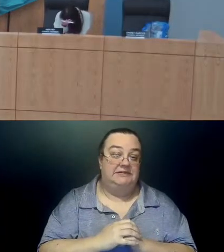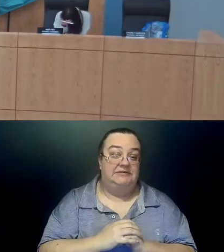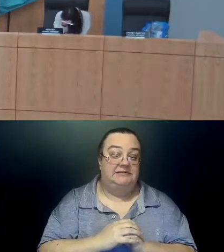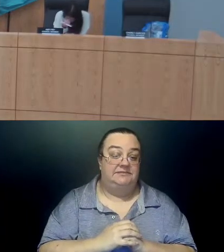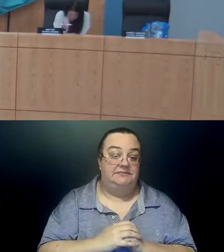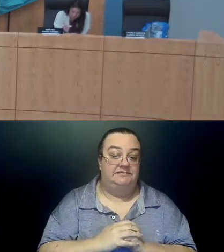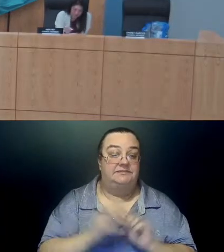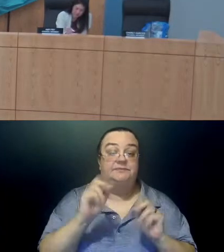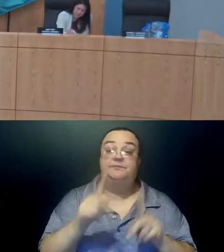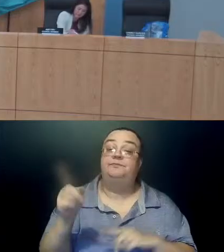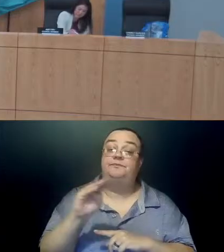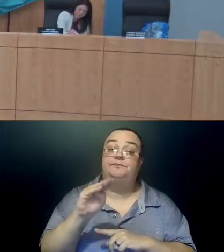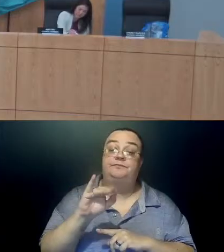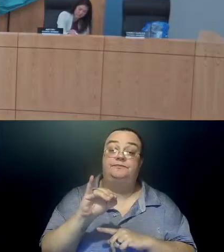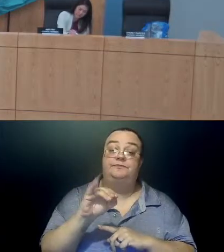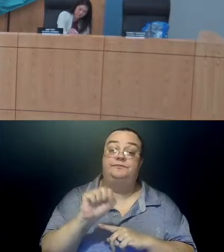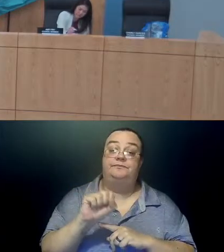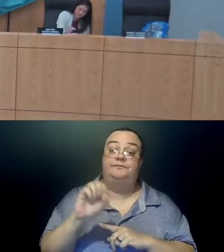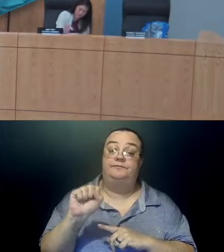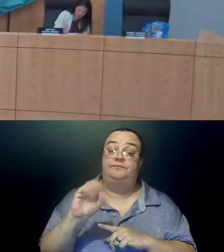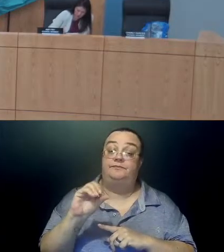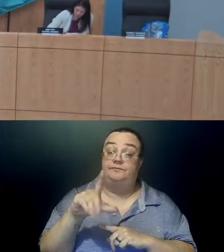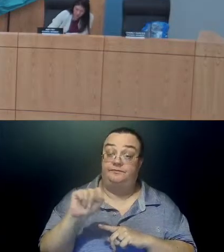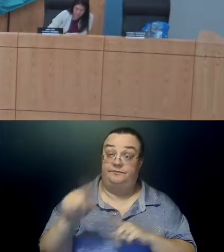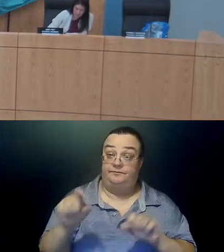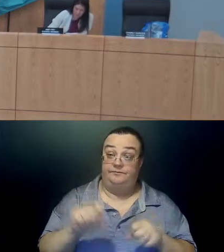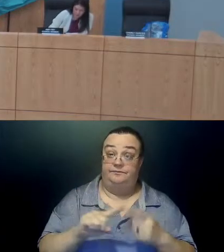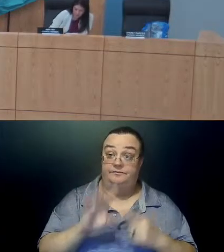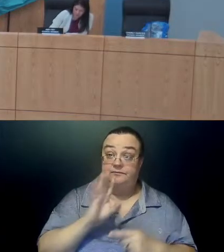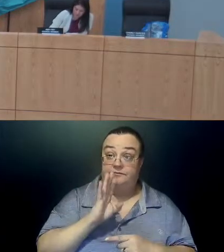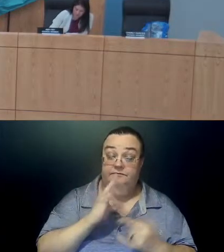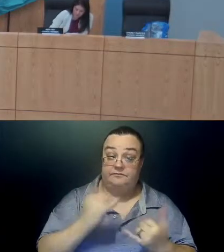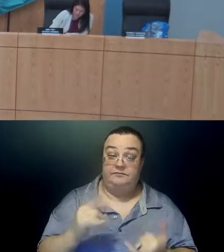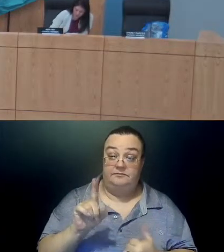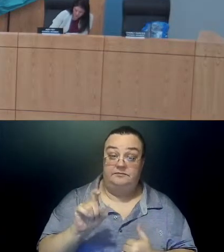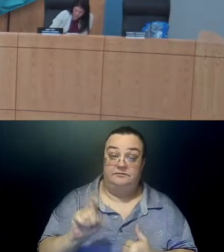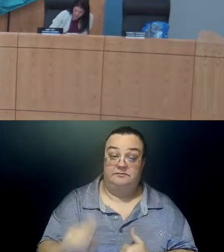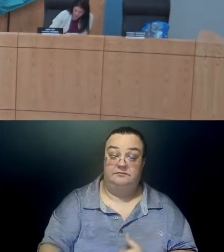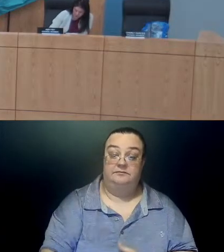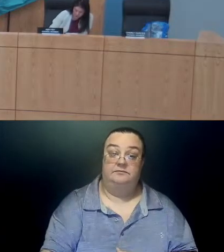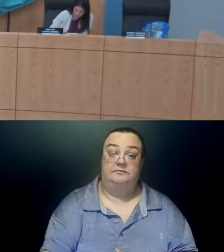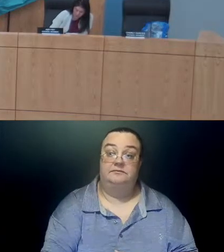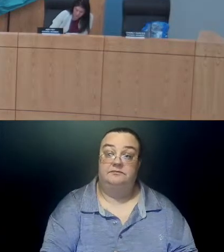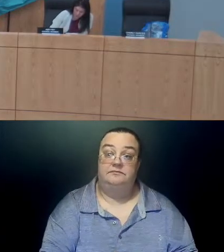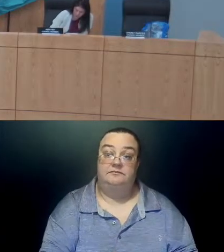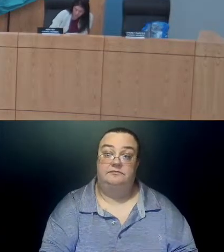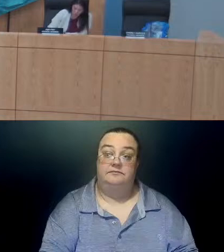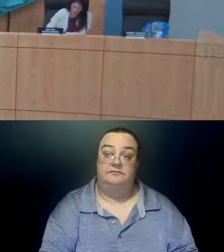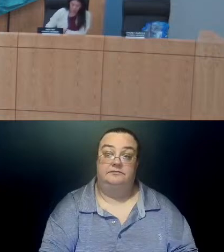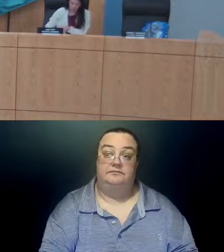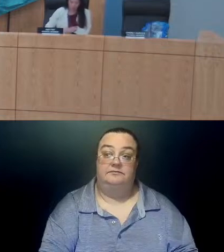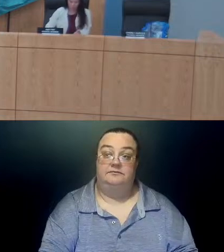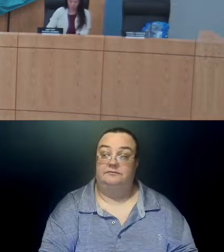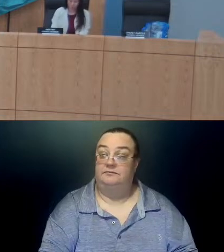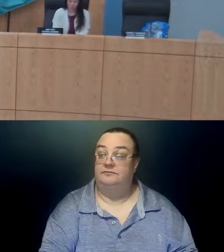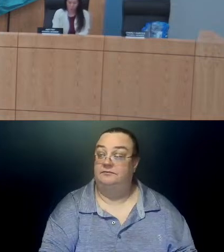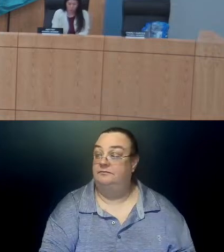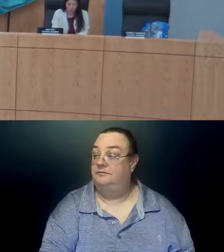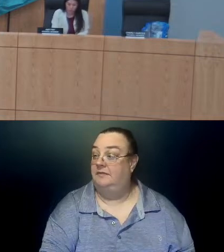All right, Ms. Salt, are you able to speak?